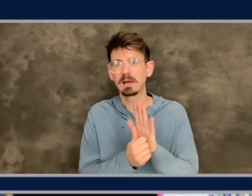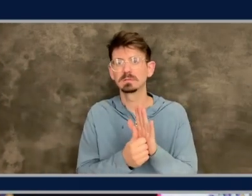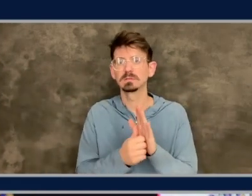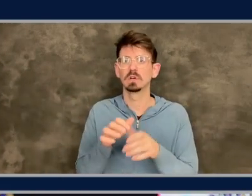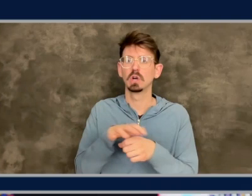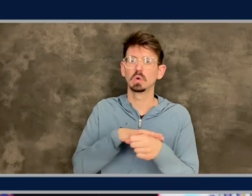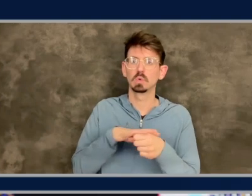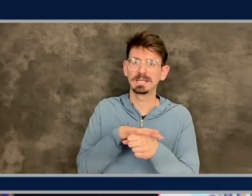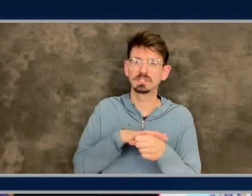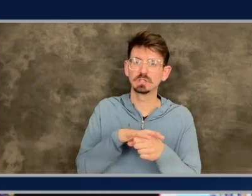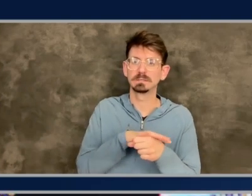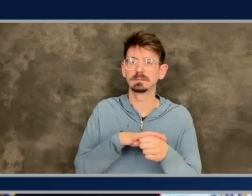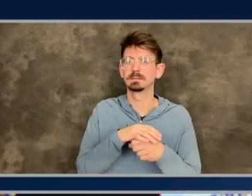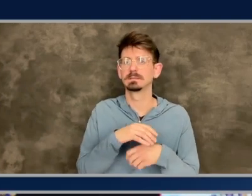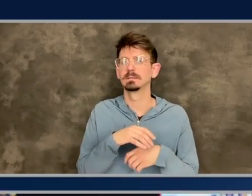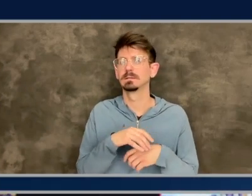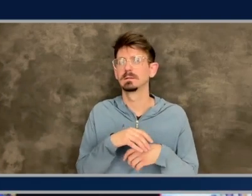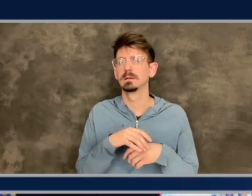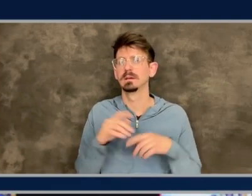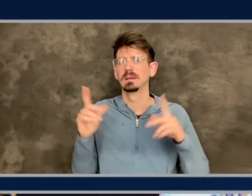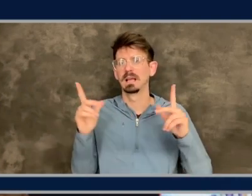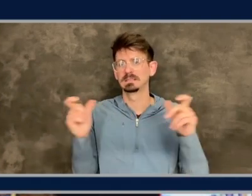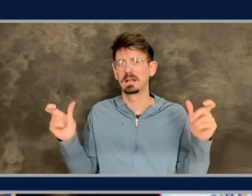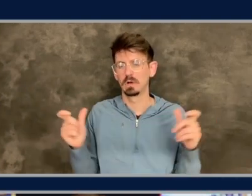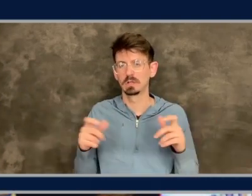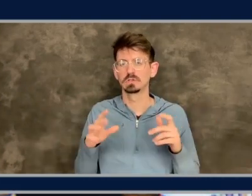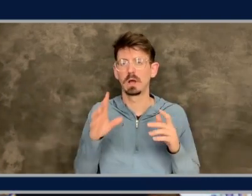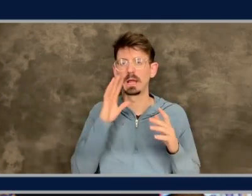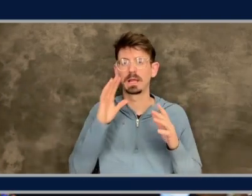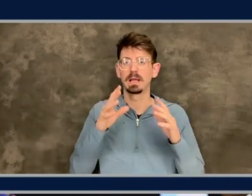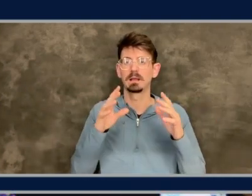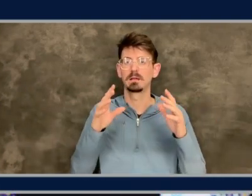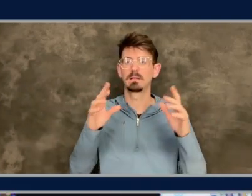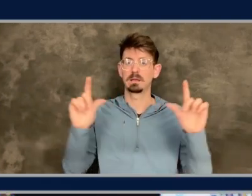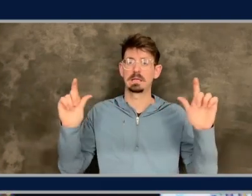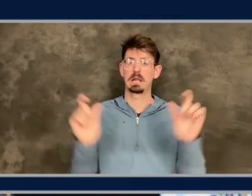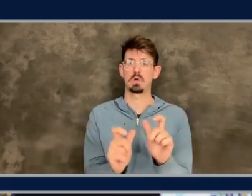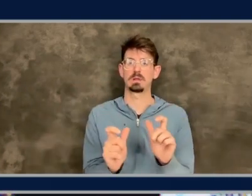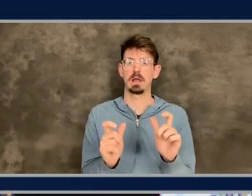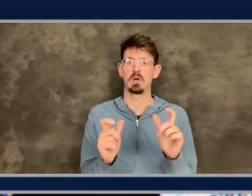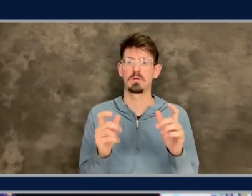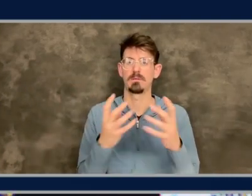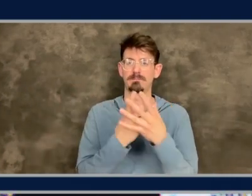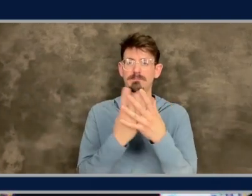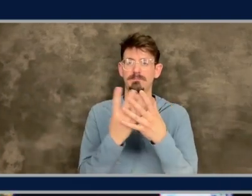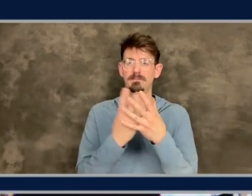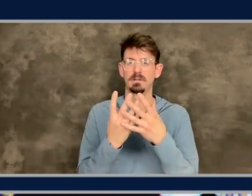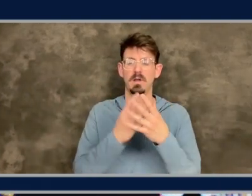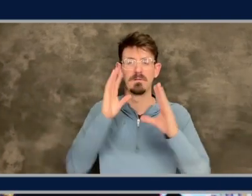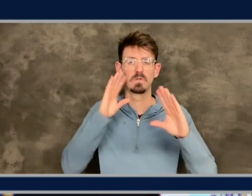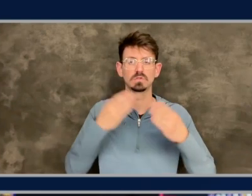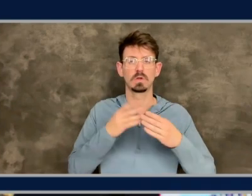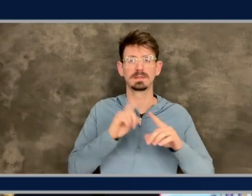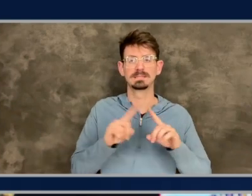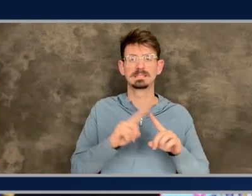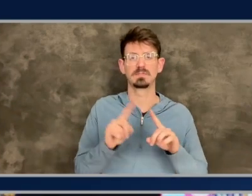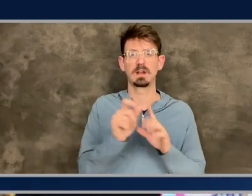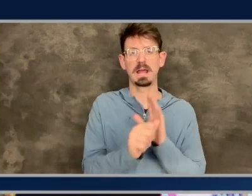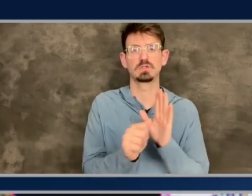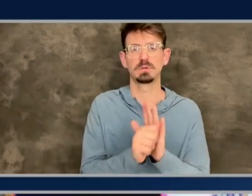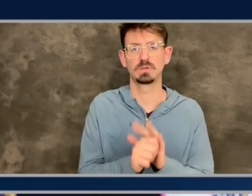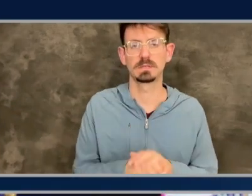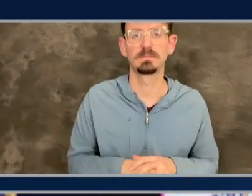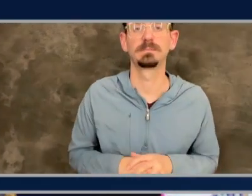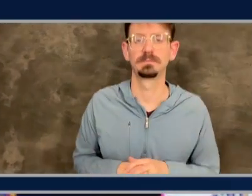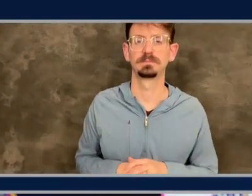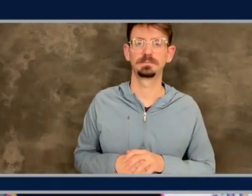So I can just show here, we can narrow down and focus on those different attributes. I don't know about you, Fiona, but I